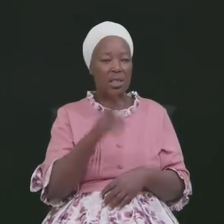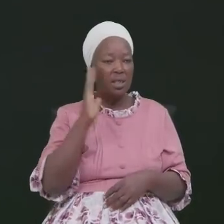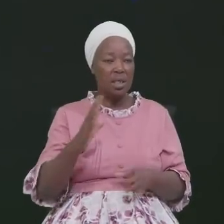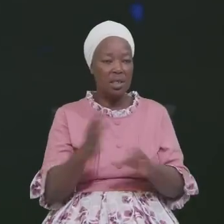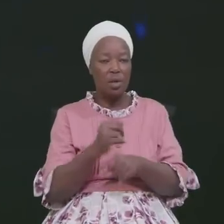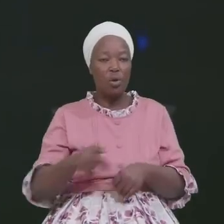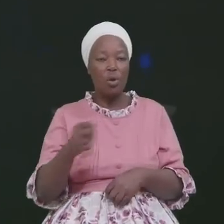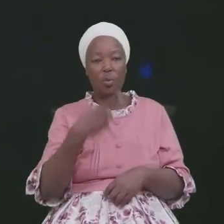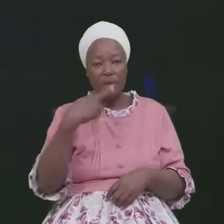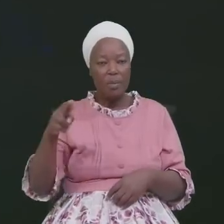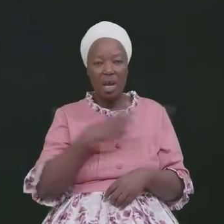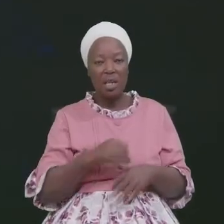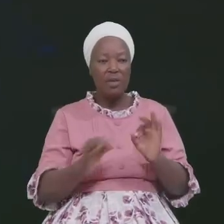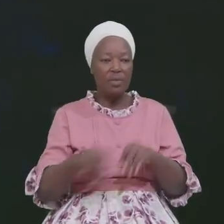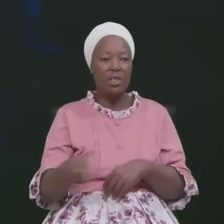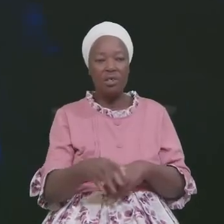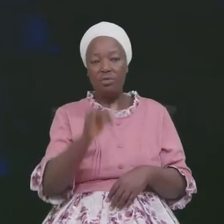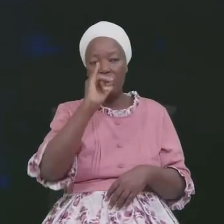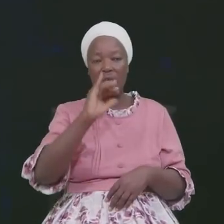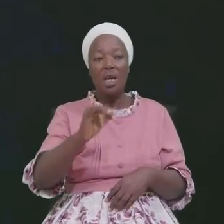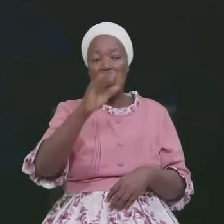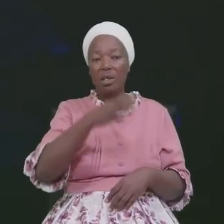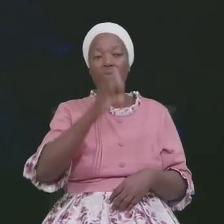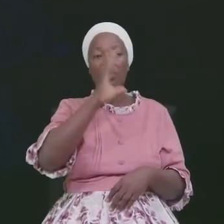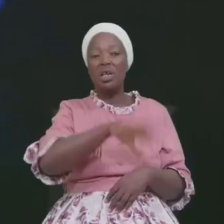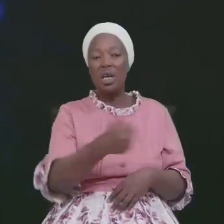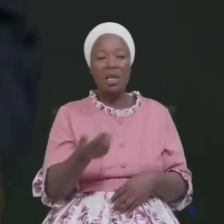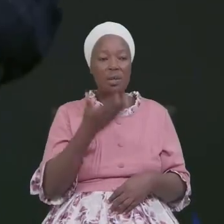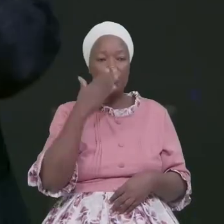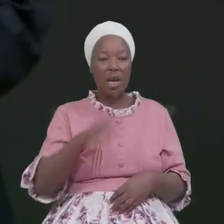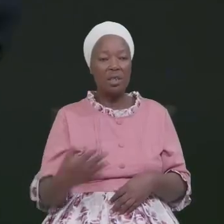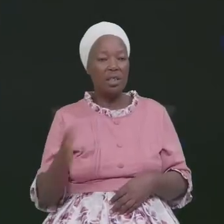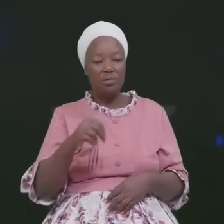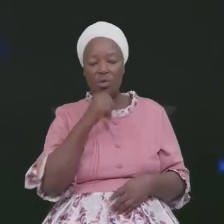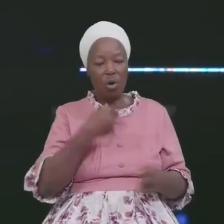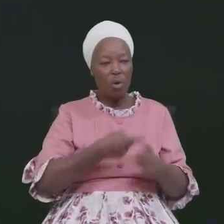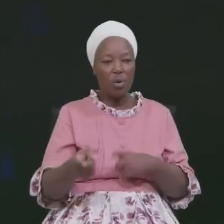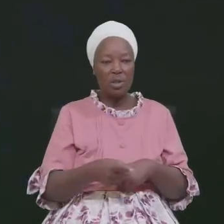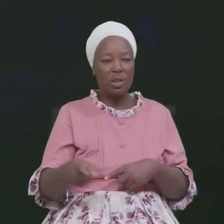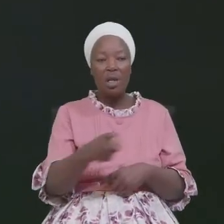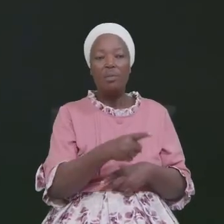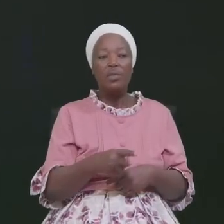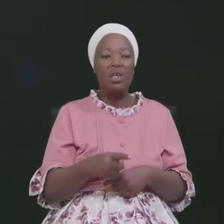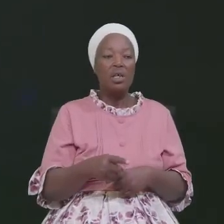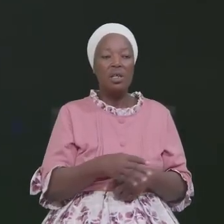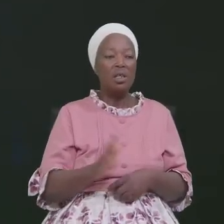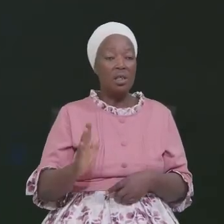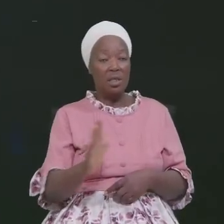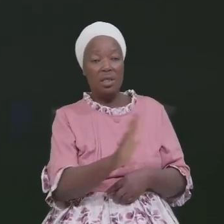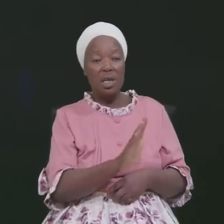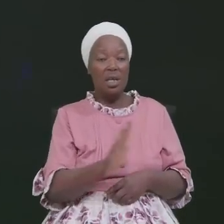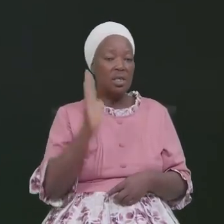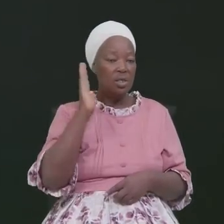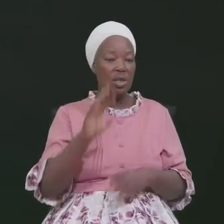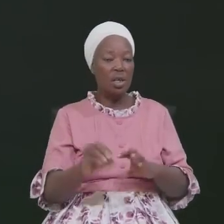if they drink any deadly thing, it shall not hurt them. They shall lay hands on